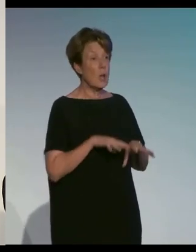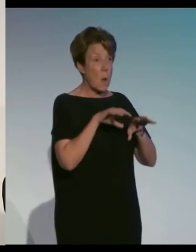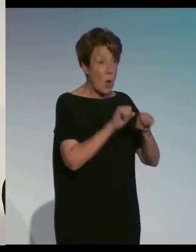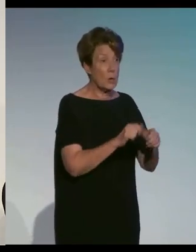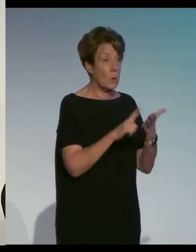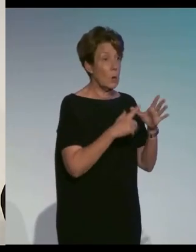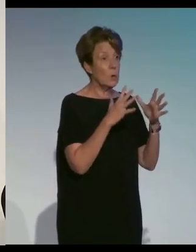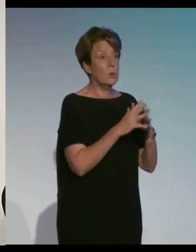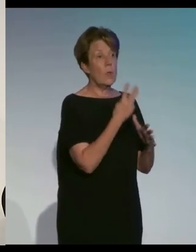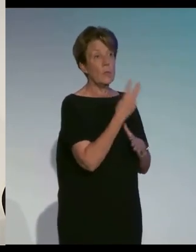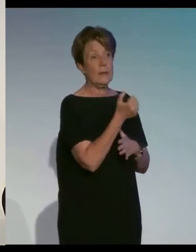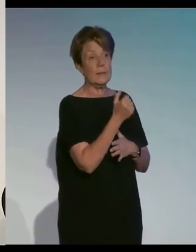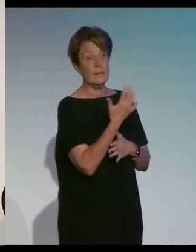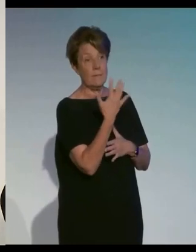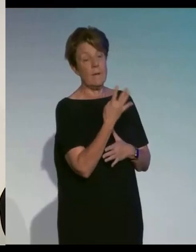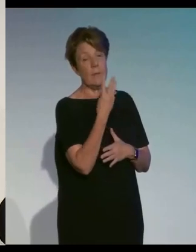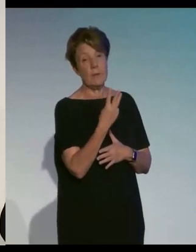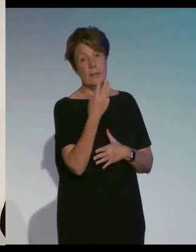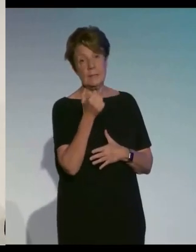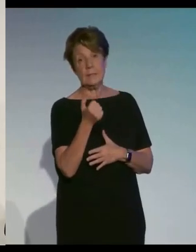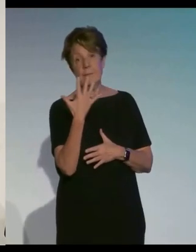365 and 365A of the Penal Code. In